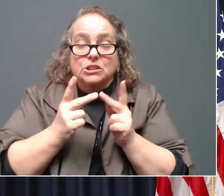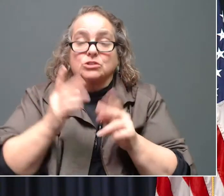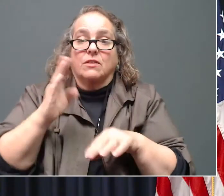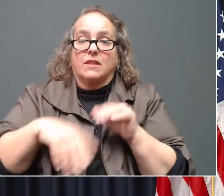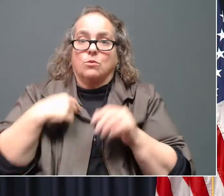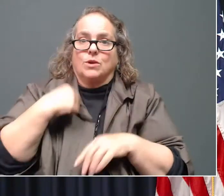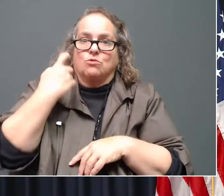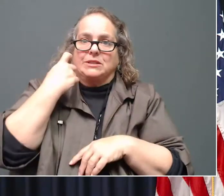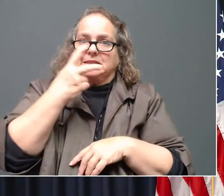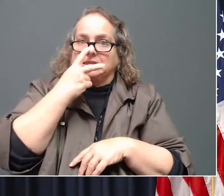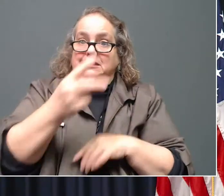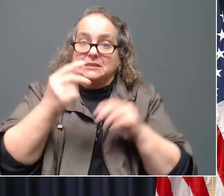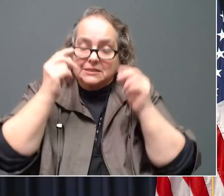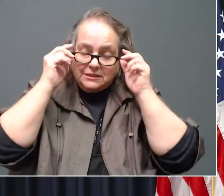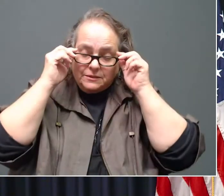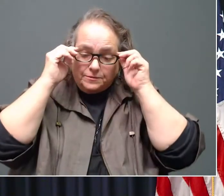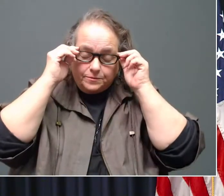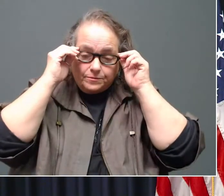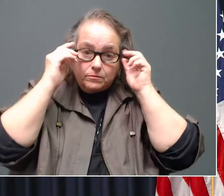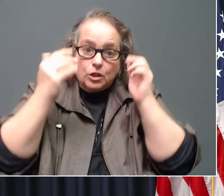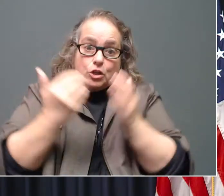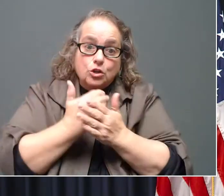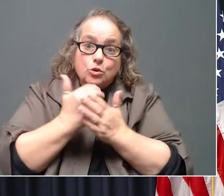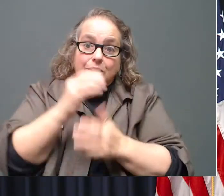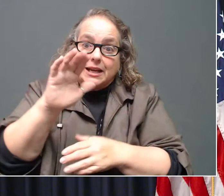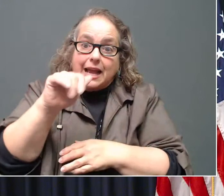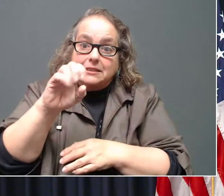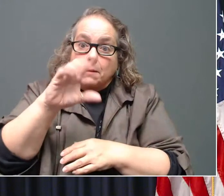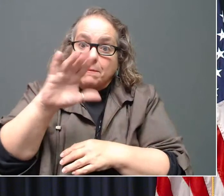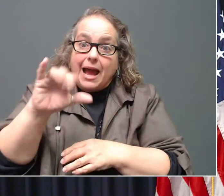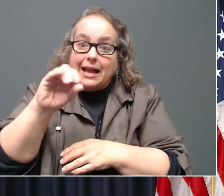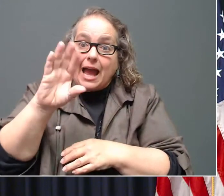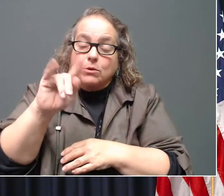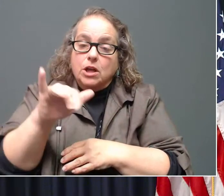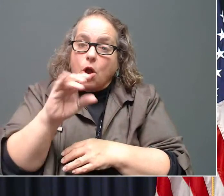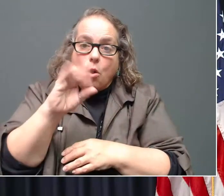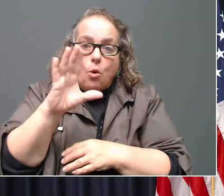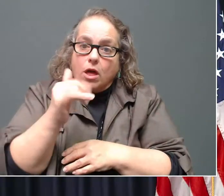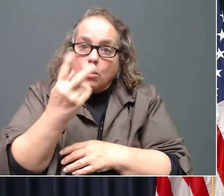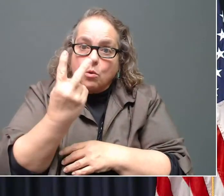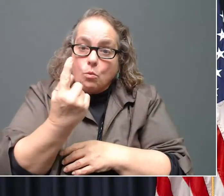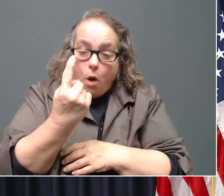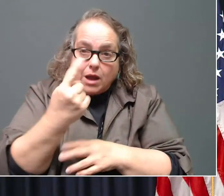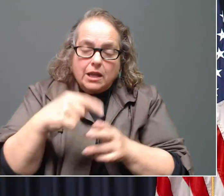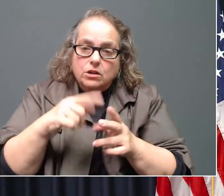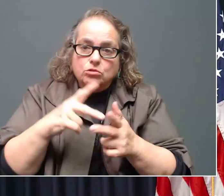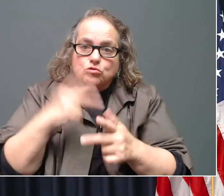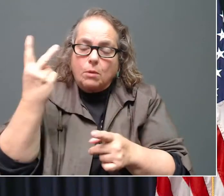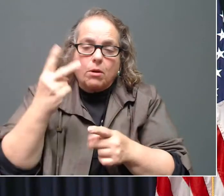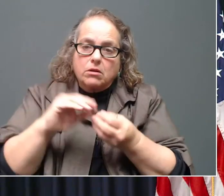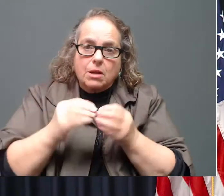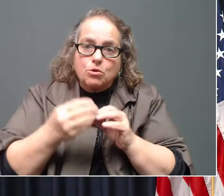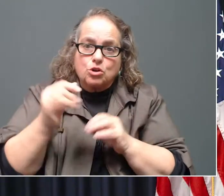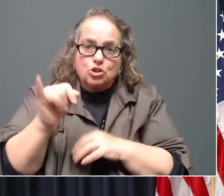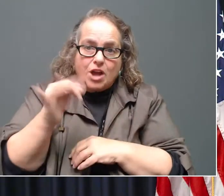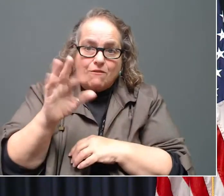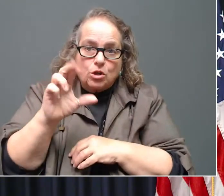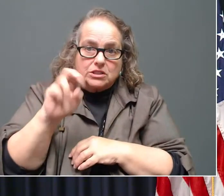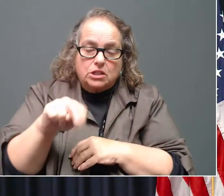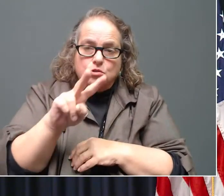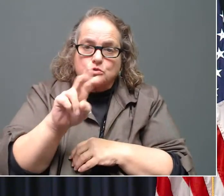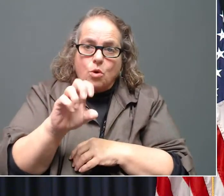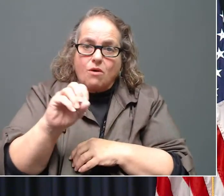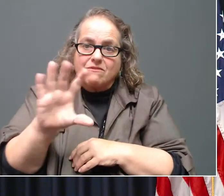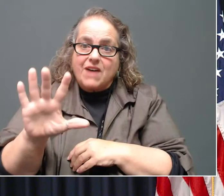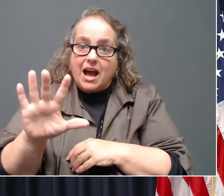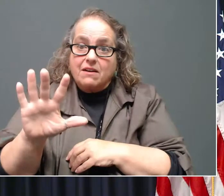seen. New cases by county, there's only one in triple digits, and that's Jefferson with 205. Everybody else